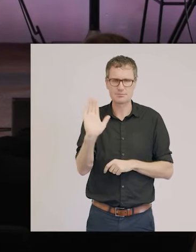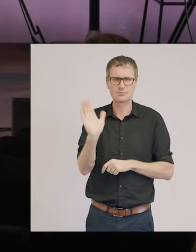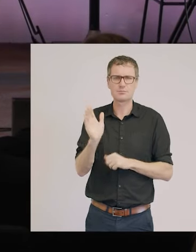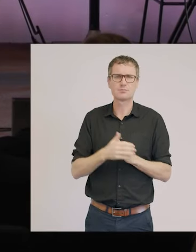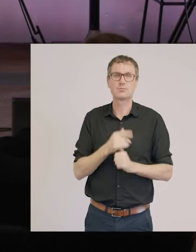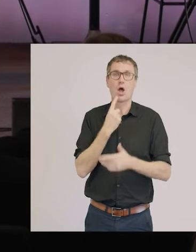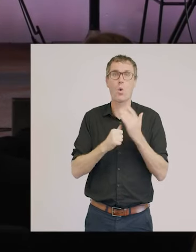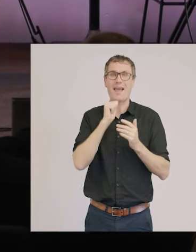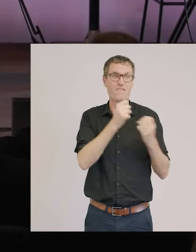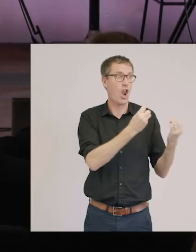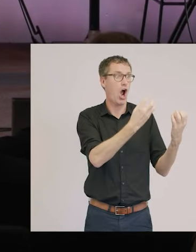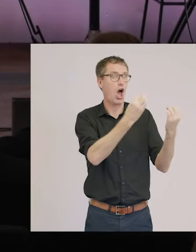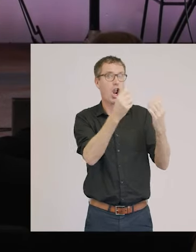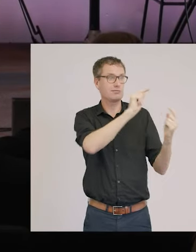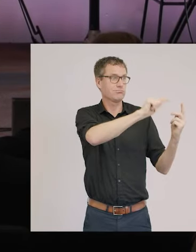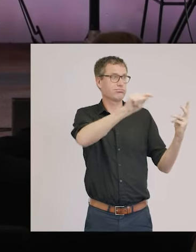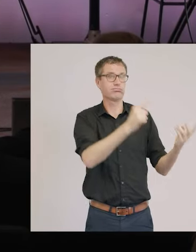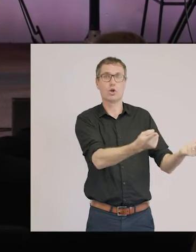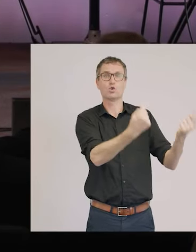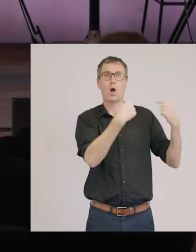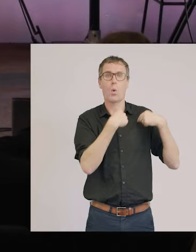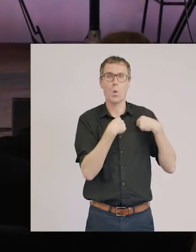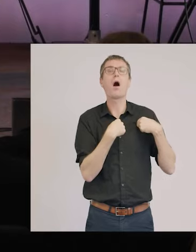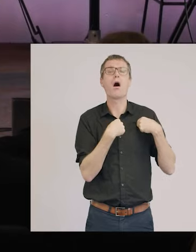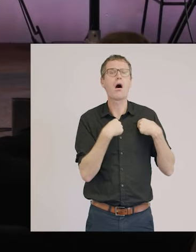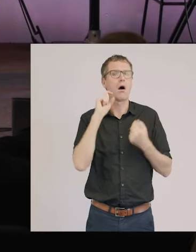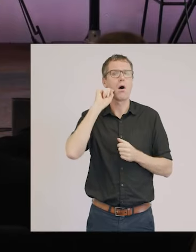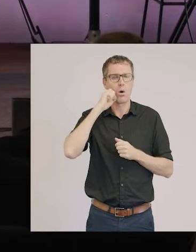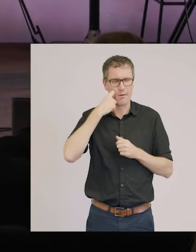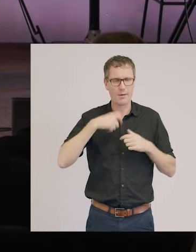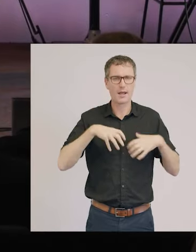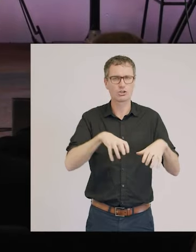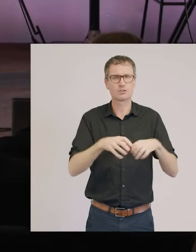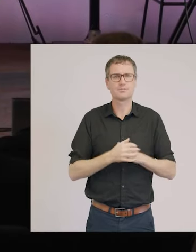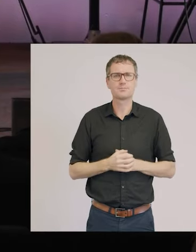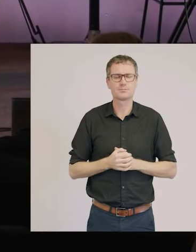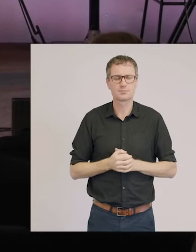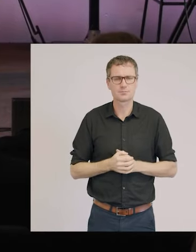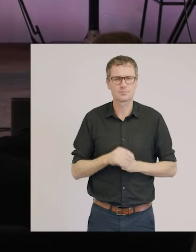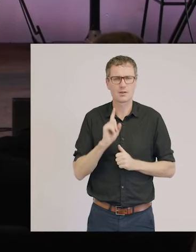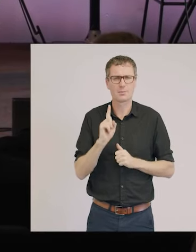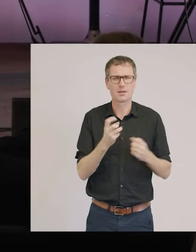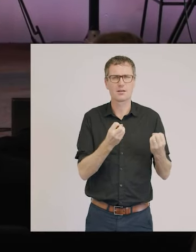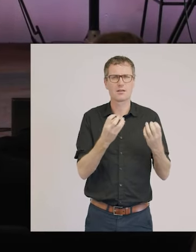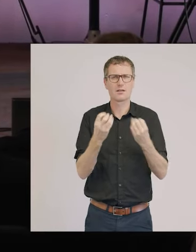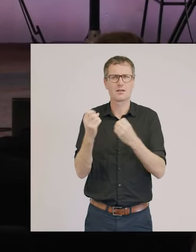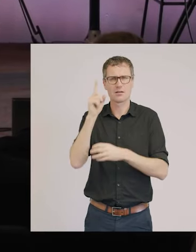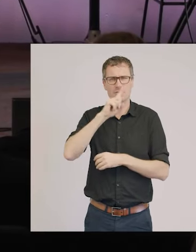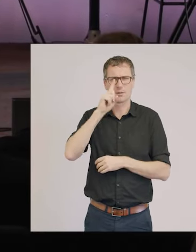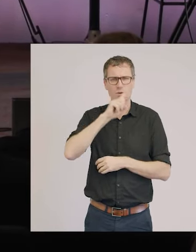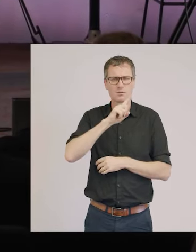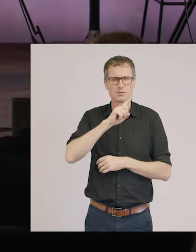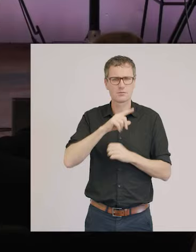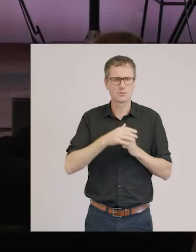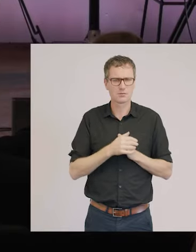angel or a whole group of people have prayed about a thing. Then I'll take it seriously. But just somebody popping